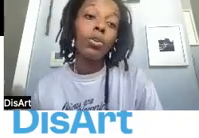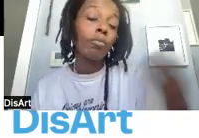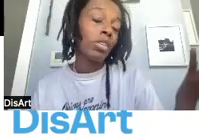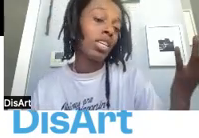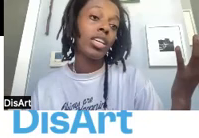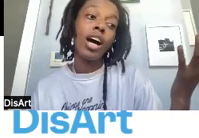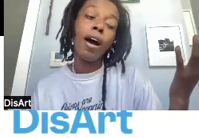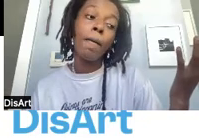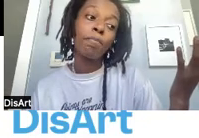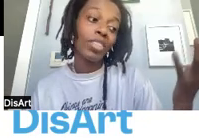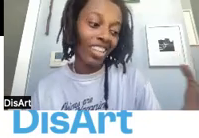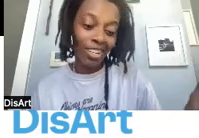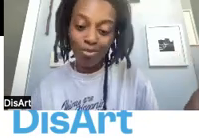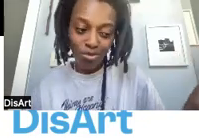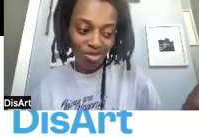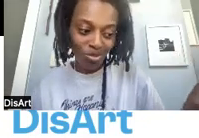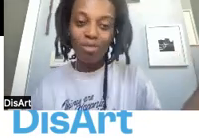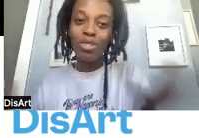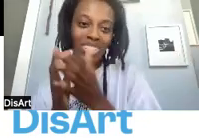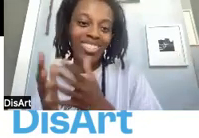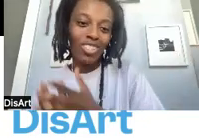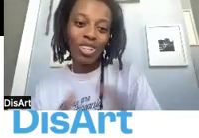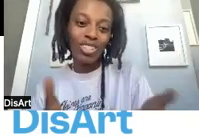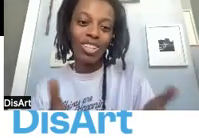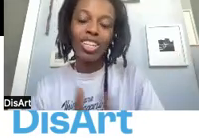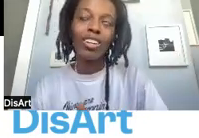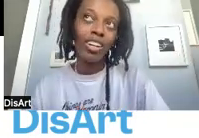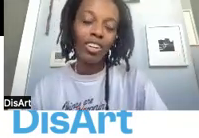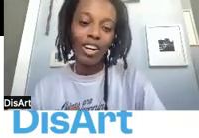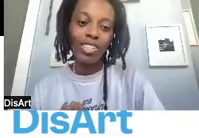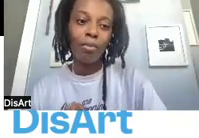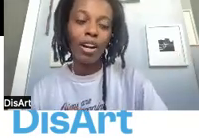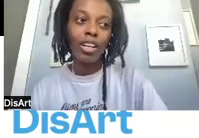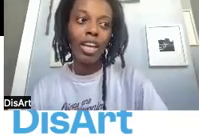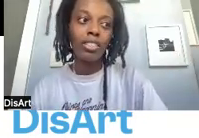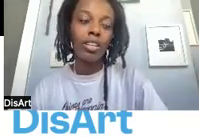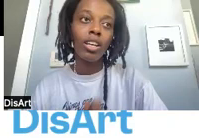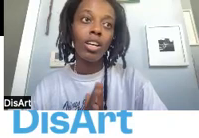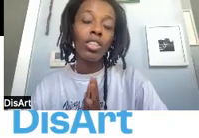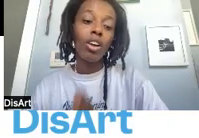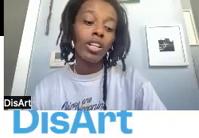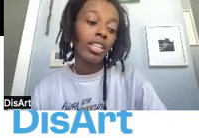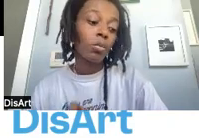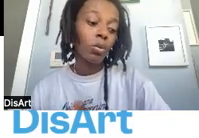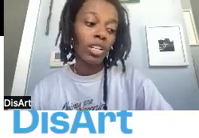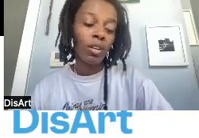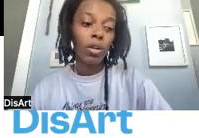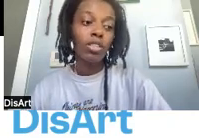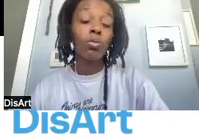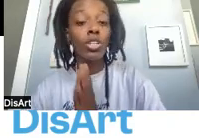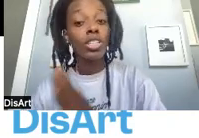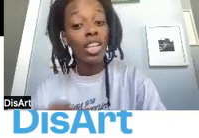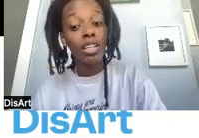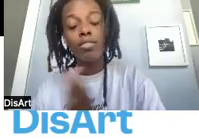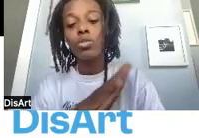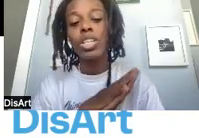they will be kind of rebuilding the structure here on Hartside Park. And then the artists that we're working